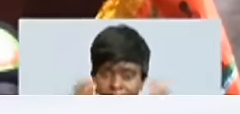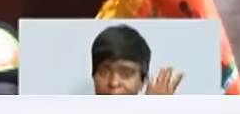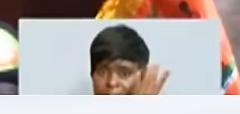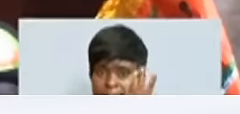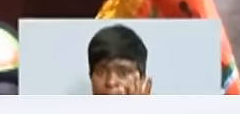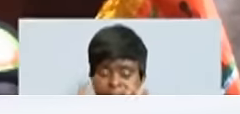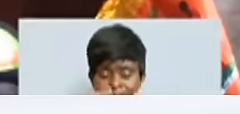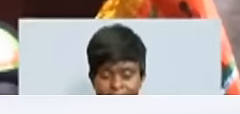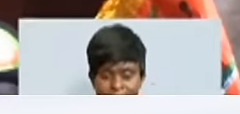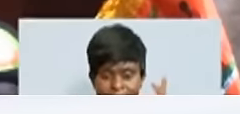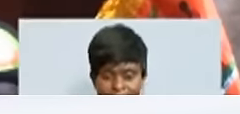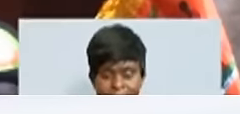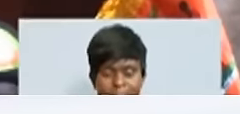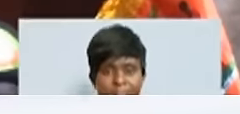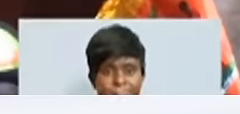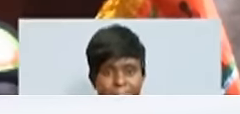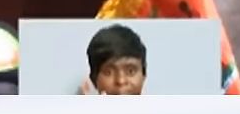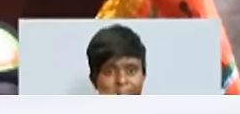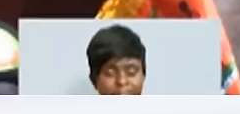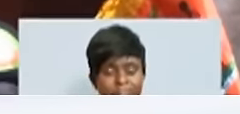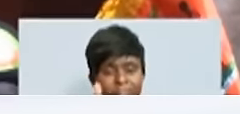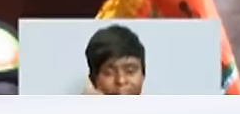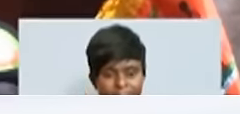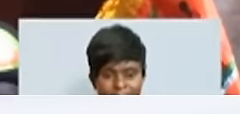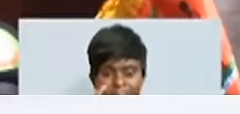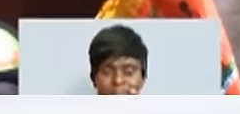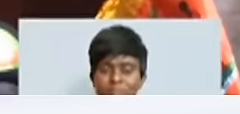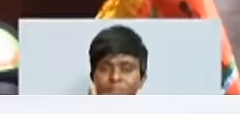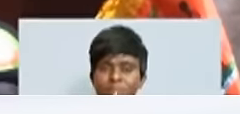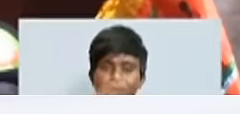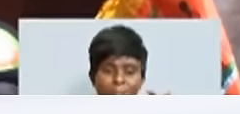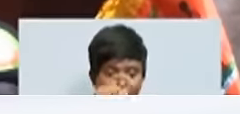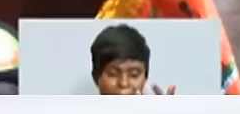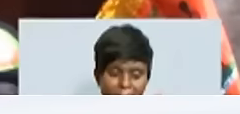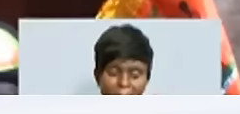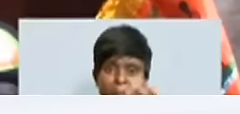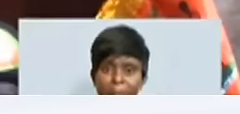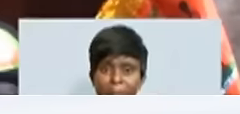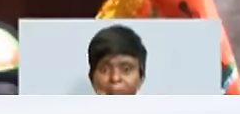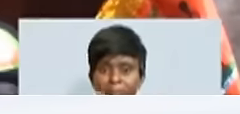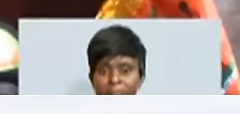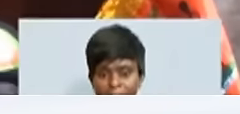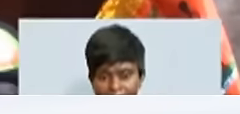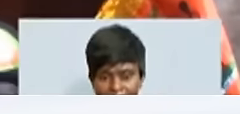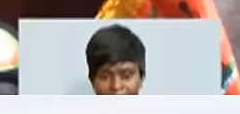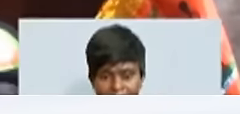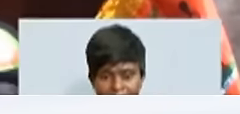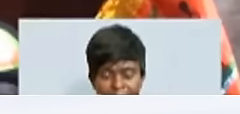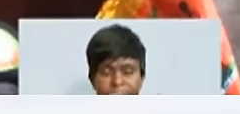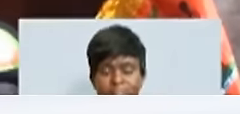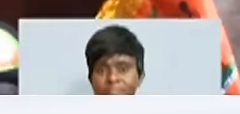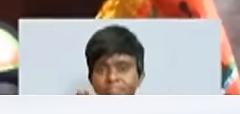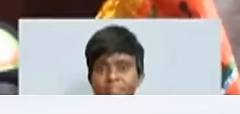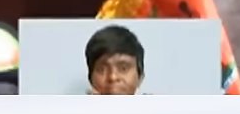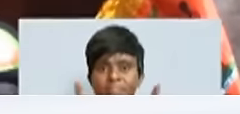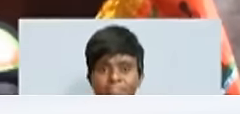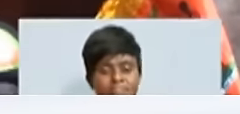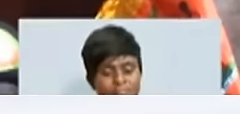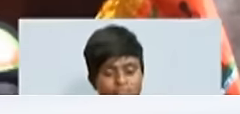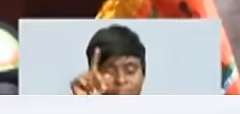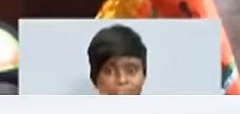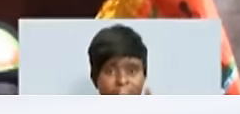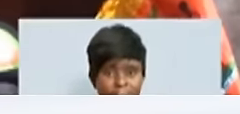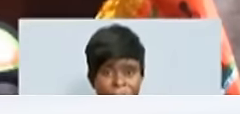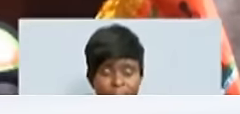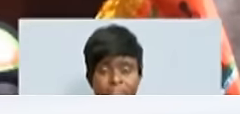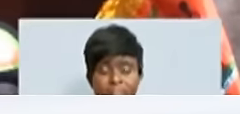for our people and businesses to meet their tax obligations. We therefore urge our citizens to continue paying tax,